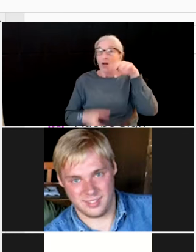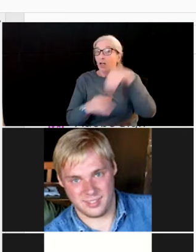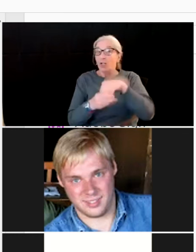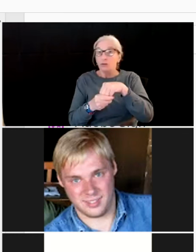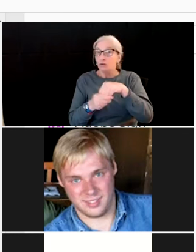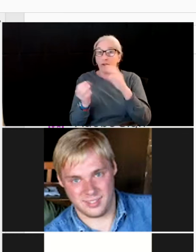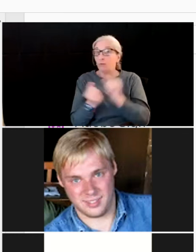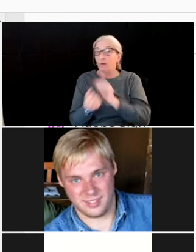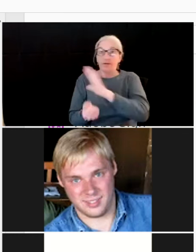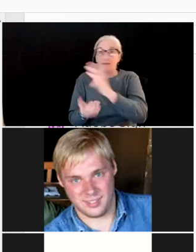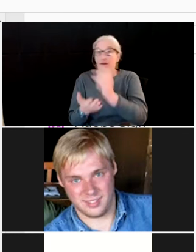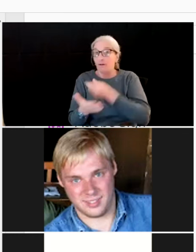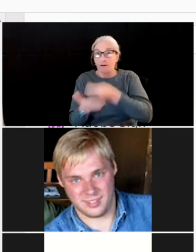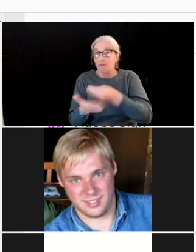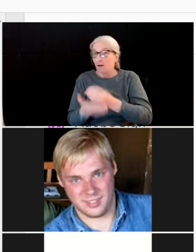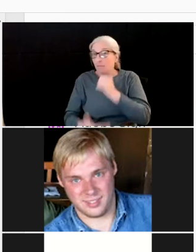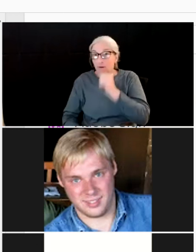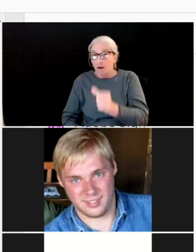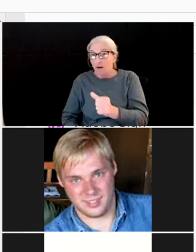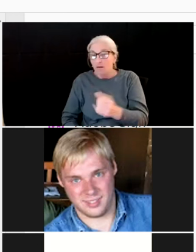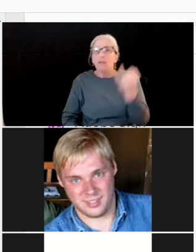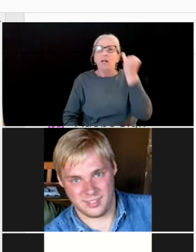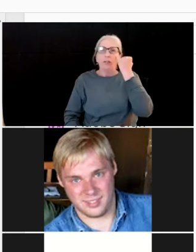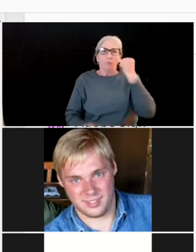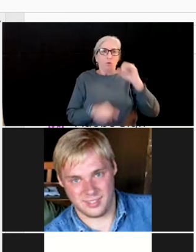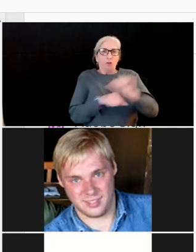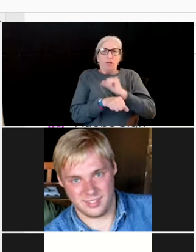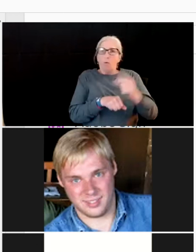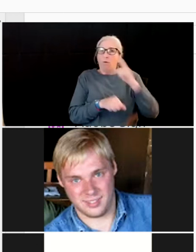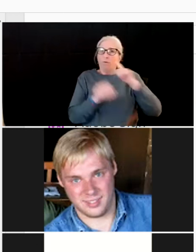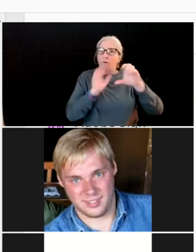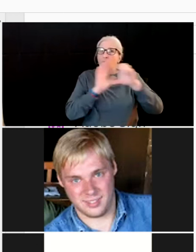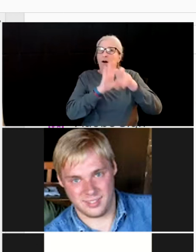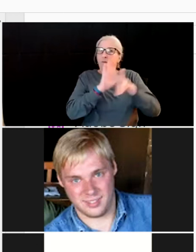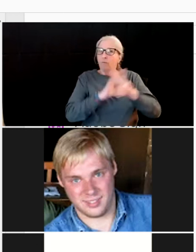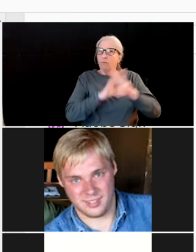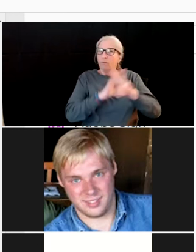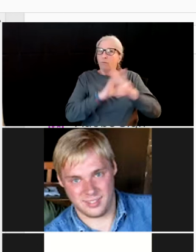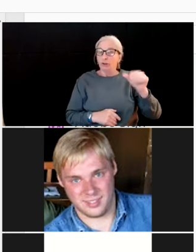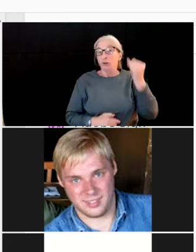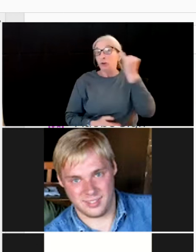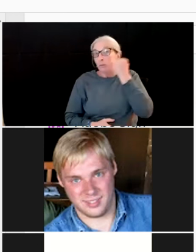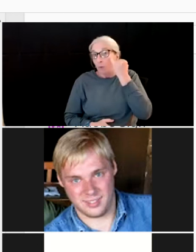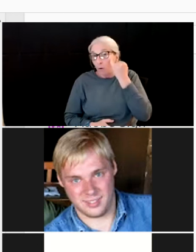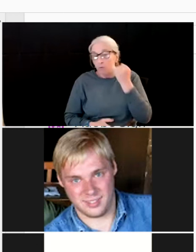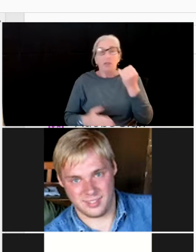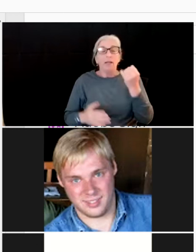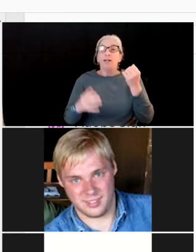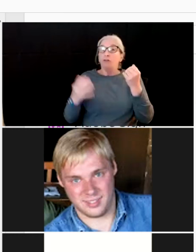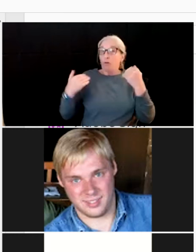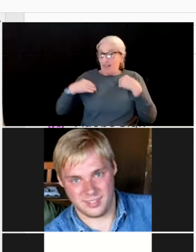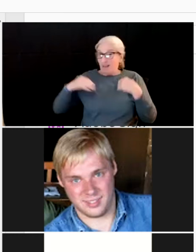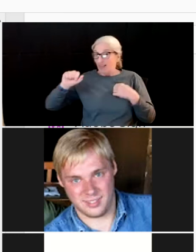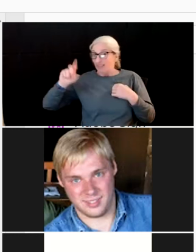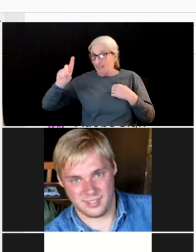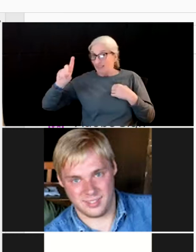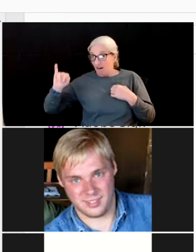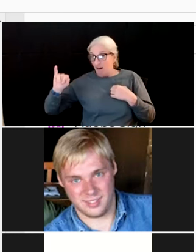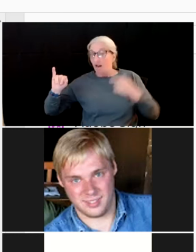say they worked for, I don't know, the Commonwealth of Virginia and they get a pension, you know, because they're no longer able to